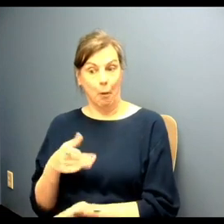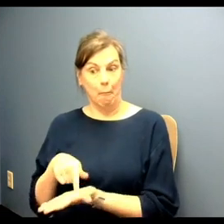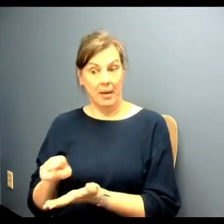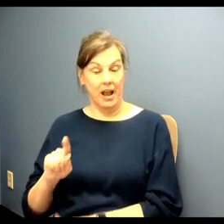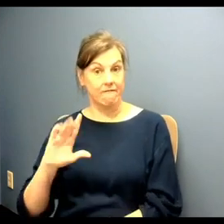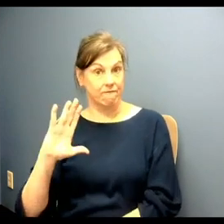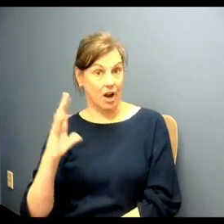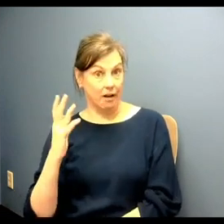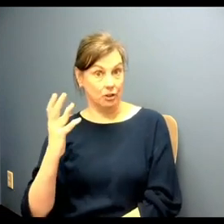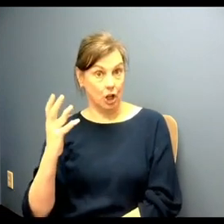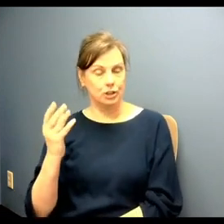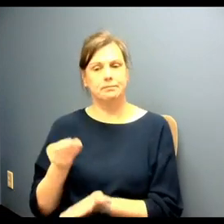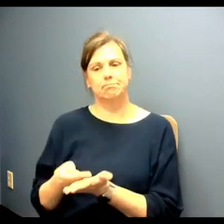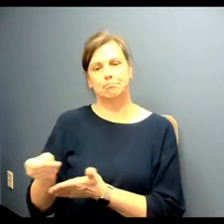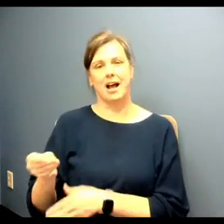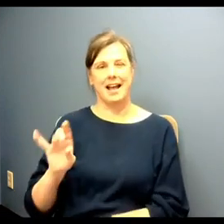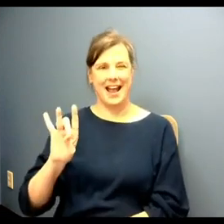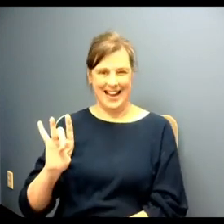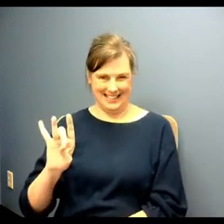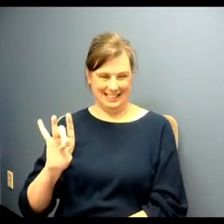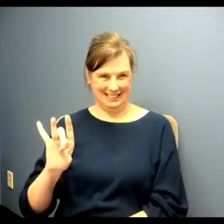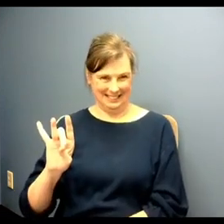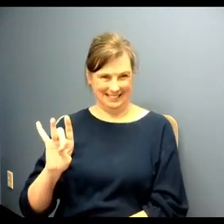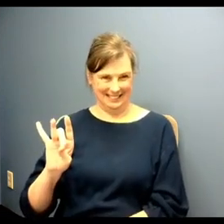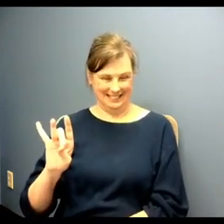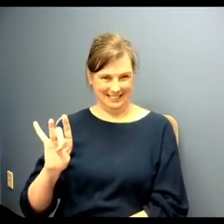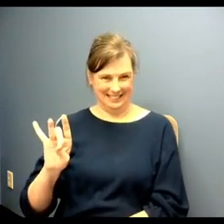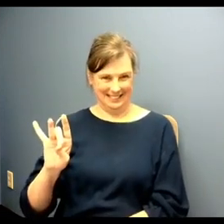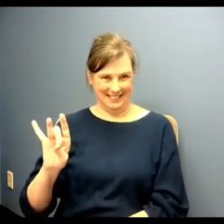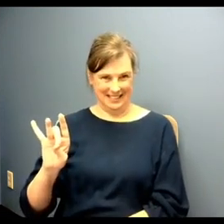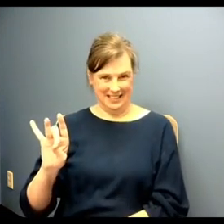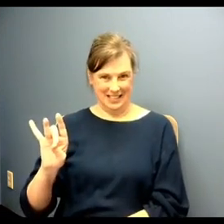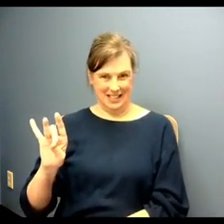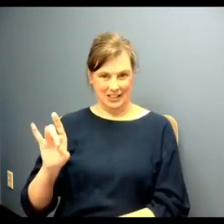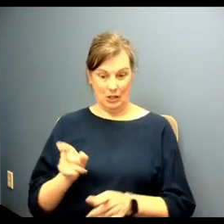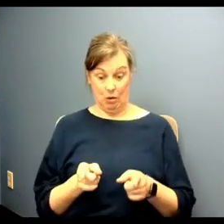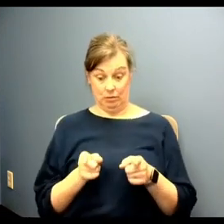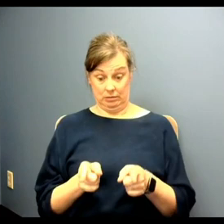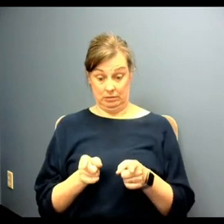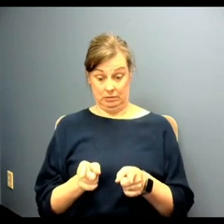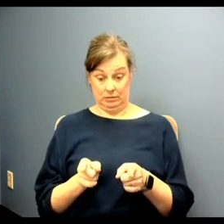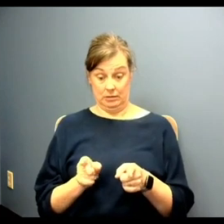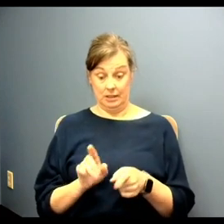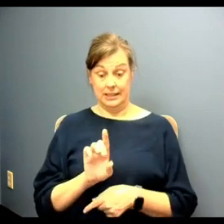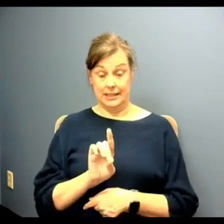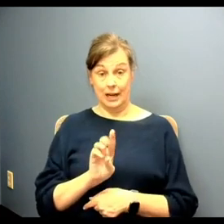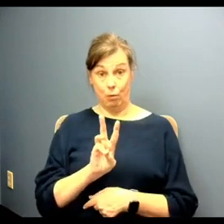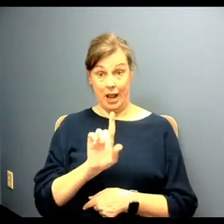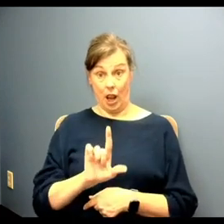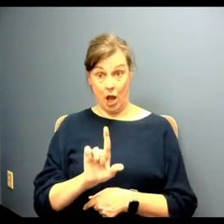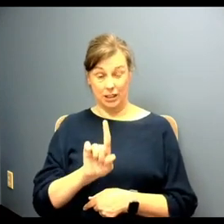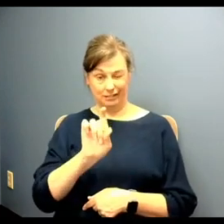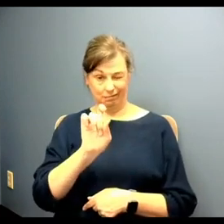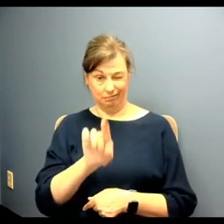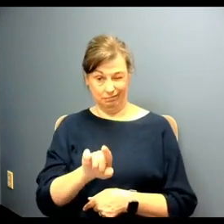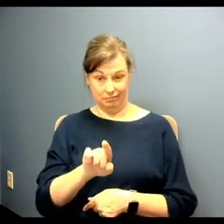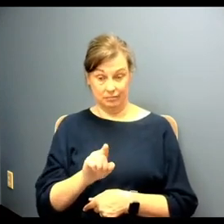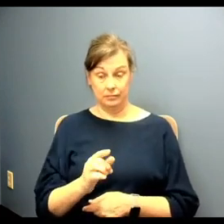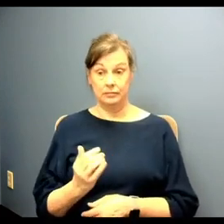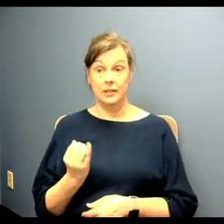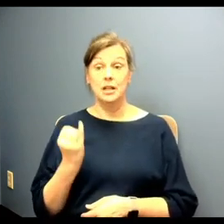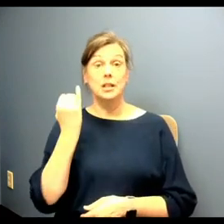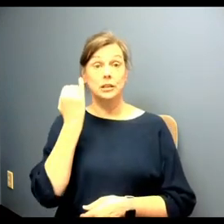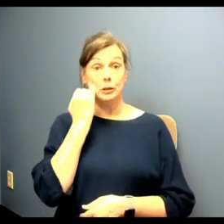take a look at how we can see if there's deadweight loss at D2. So let's imagine that we are operating